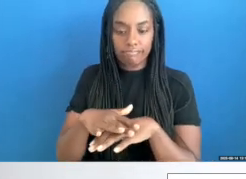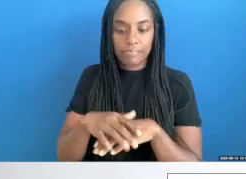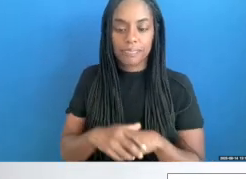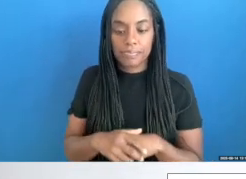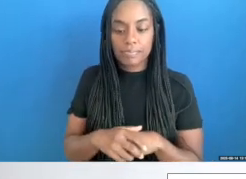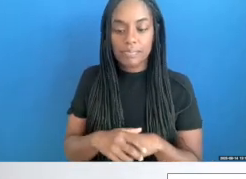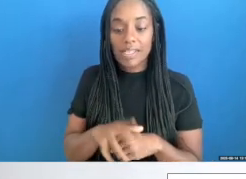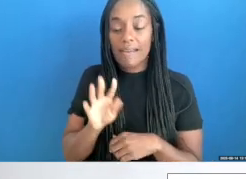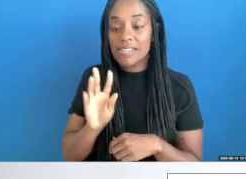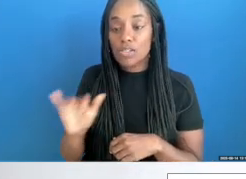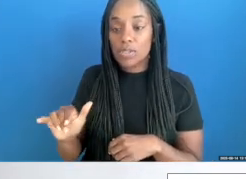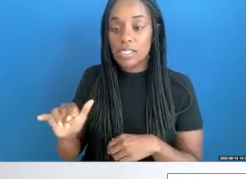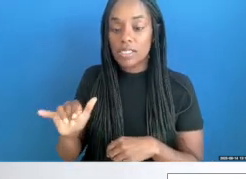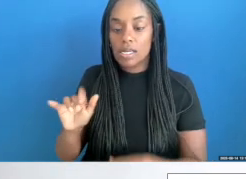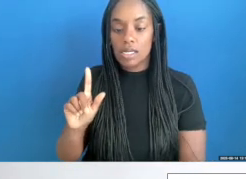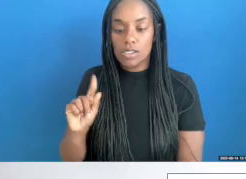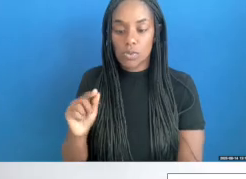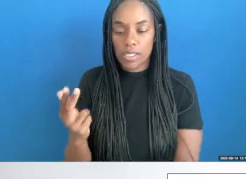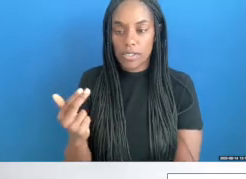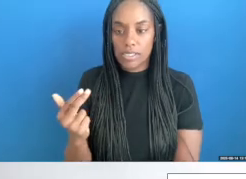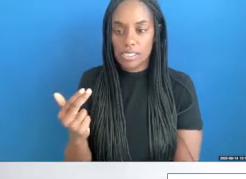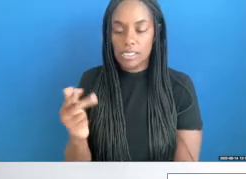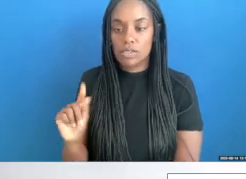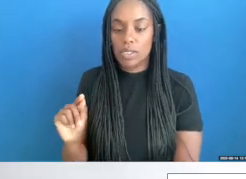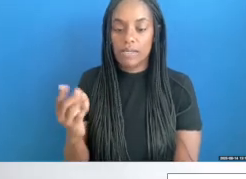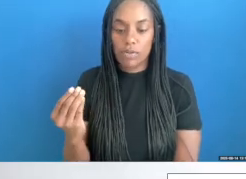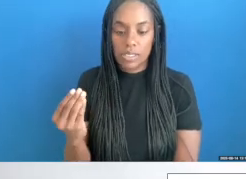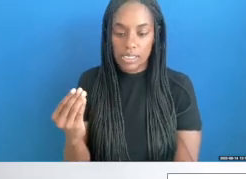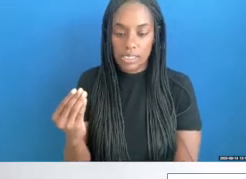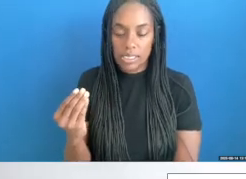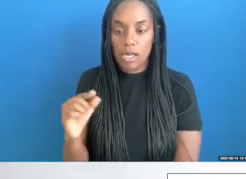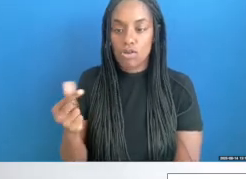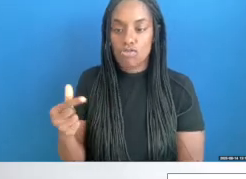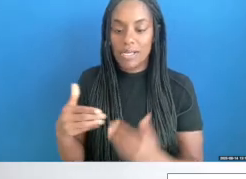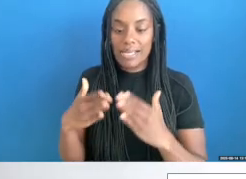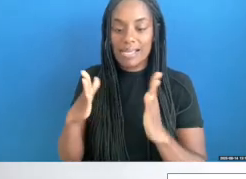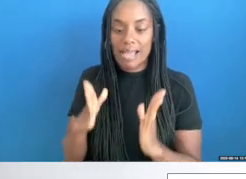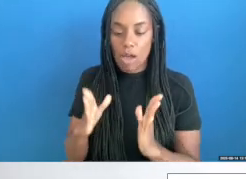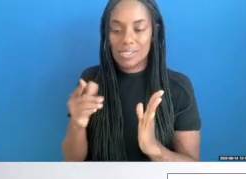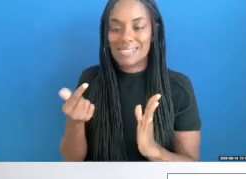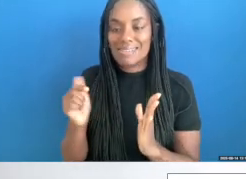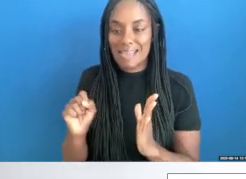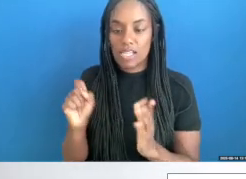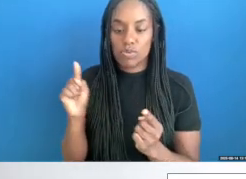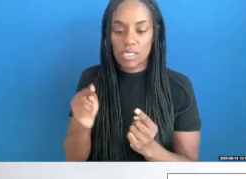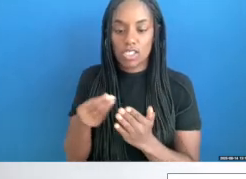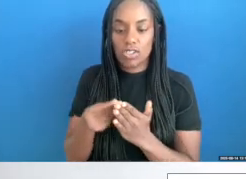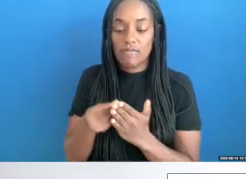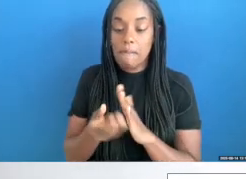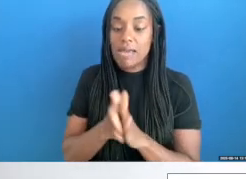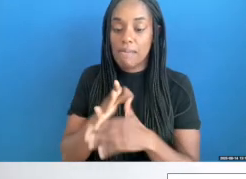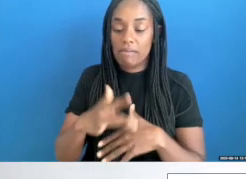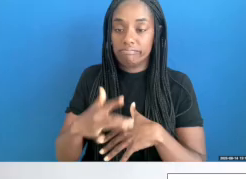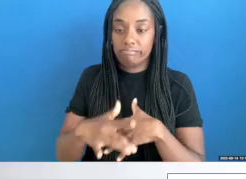2013-14, greenhouse gas reduction funds became available, and CARB was directed to tailor incentive